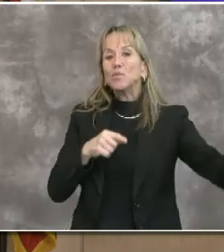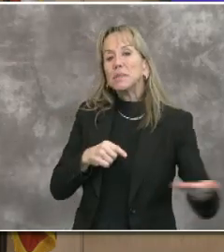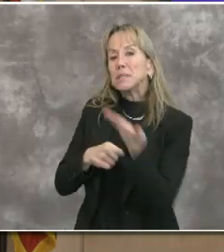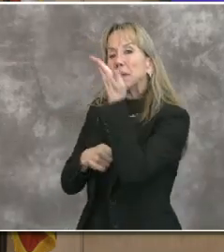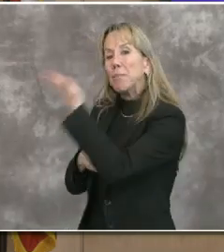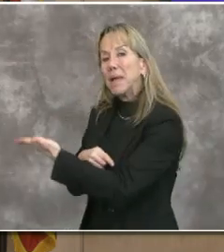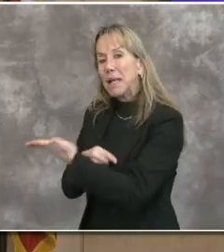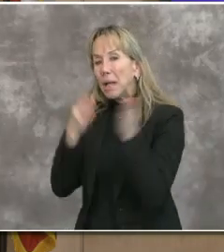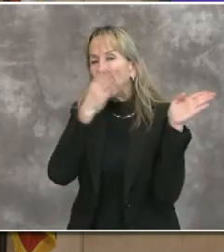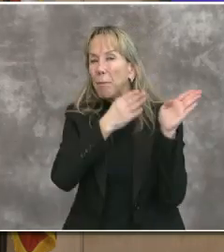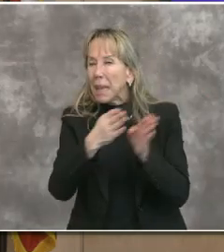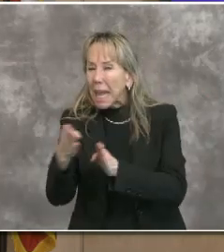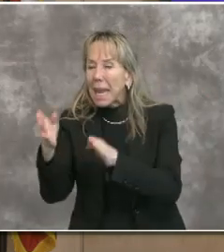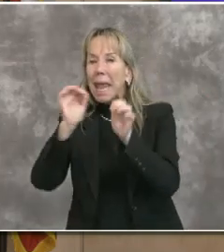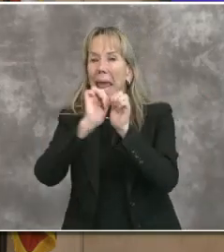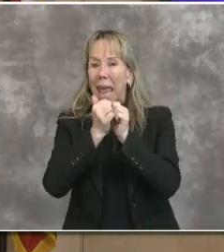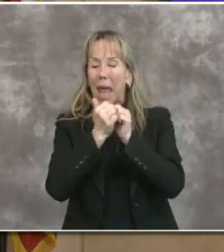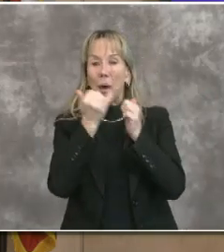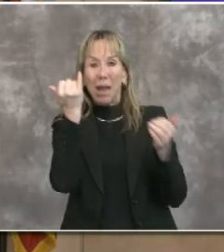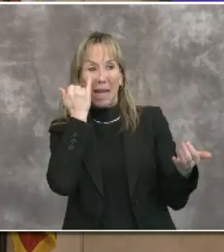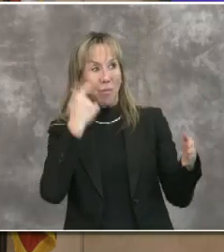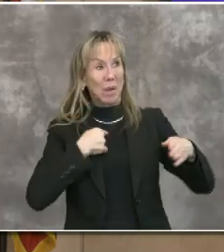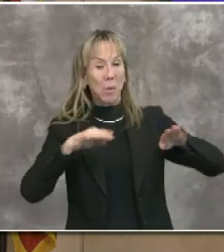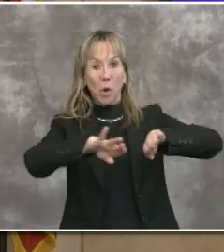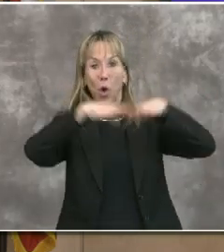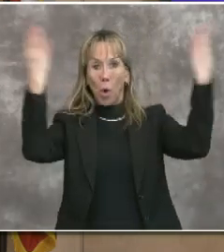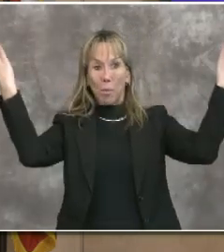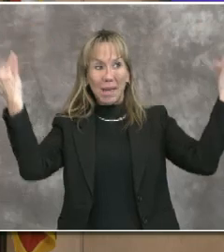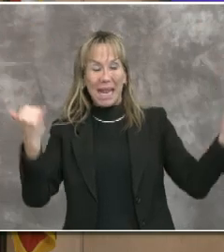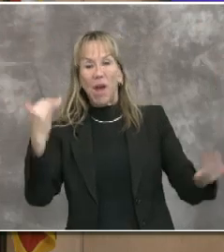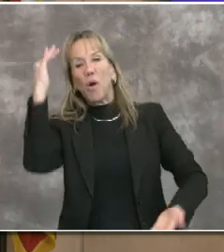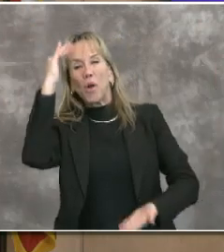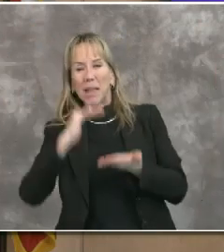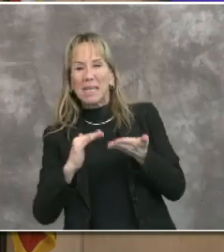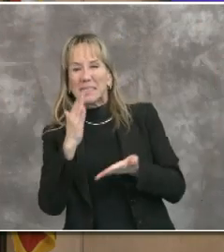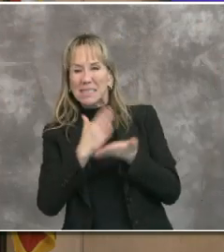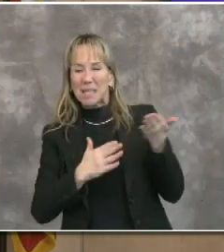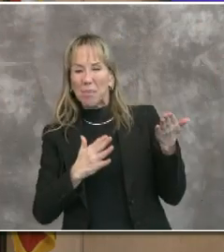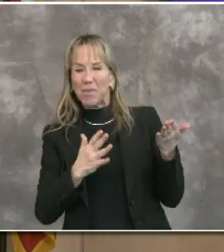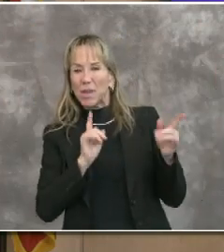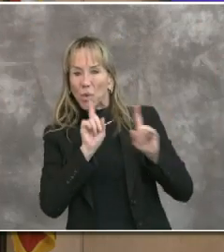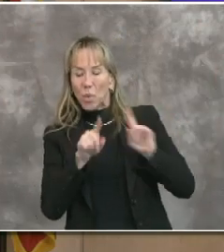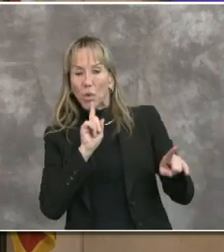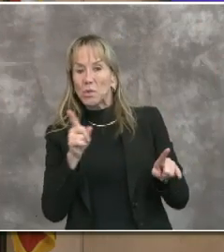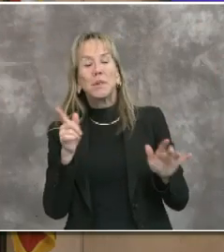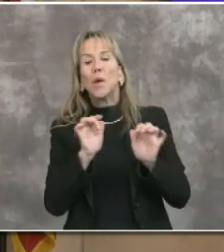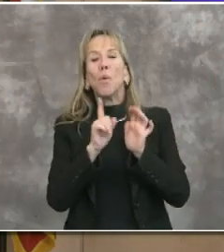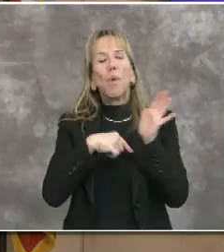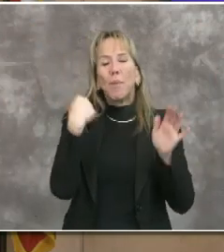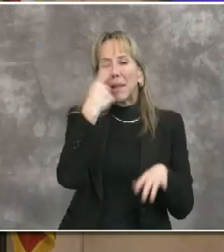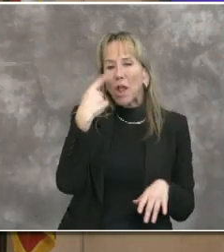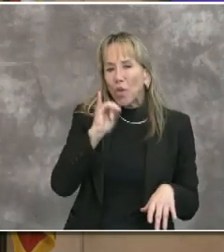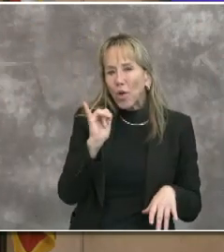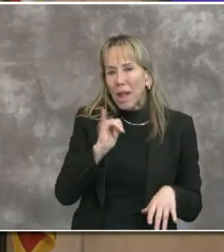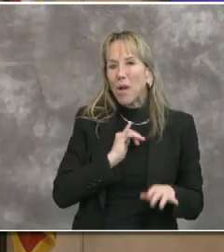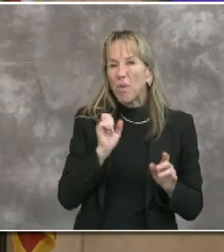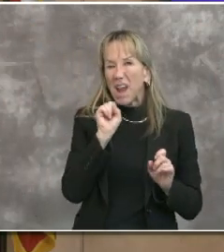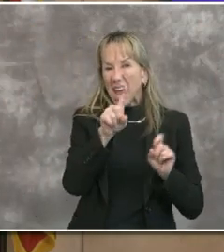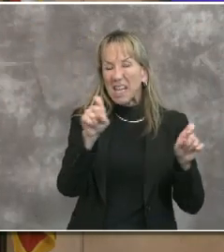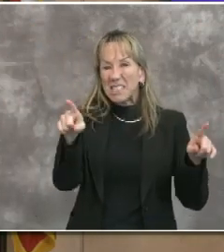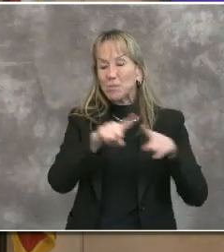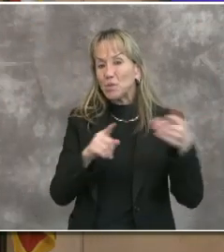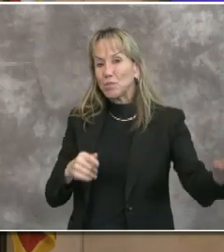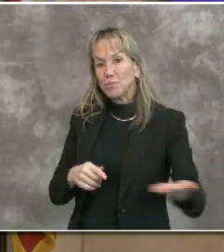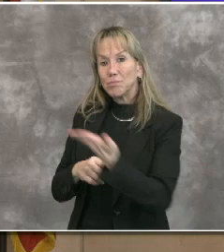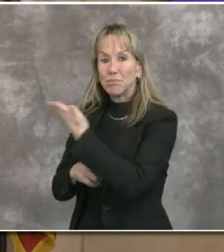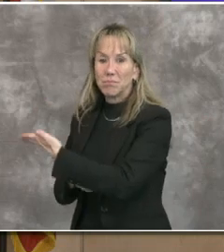would operate in an environment where we would lessen or remove the restrictions that we have in place. When it comes to beach and water sports and